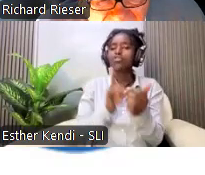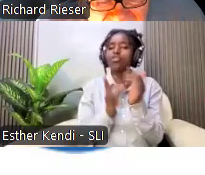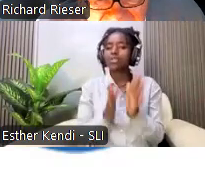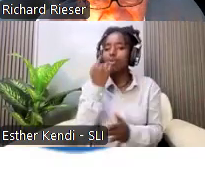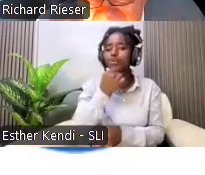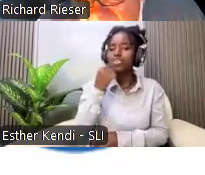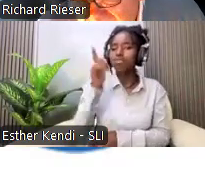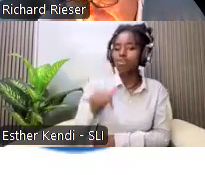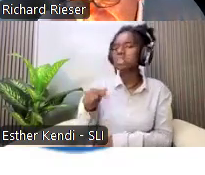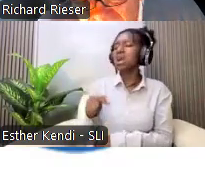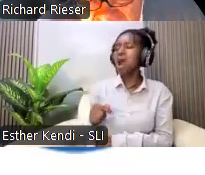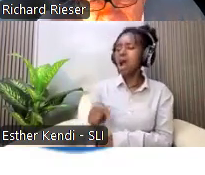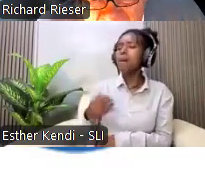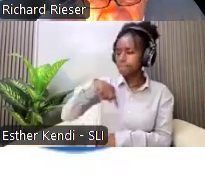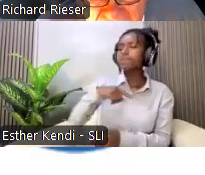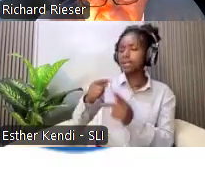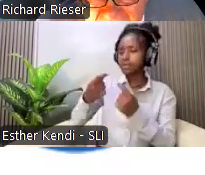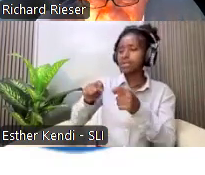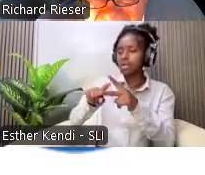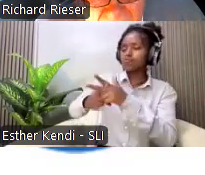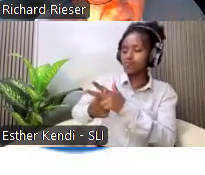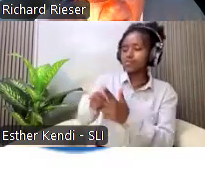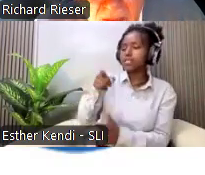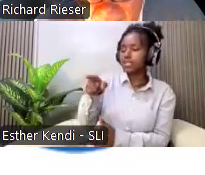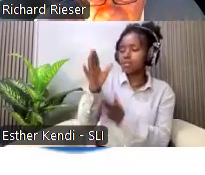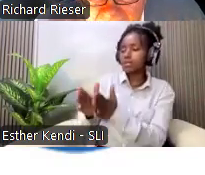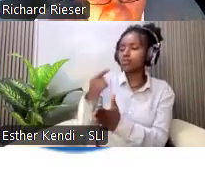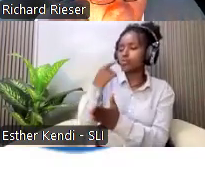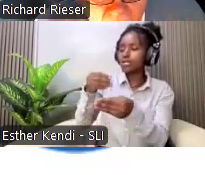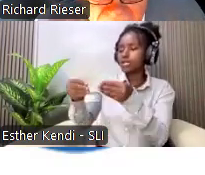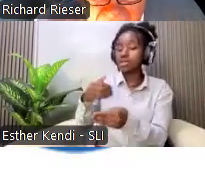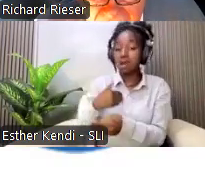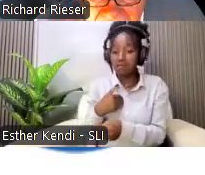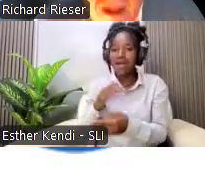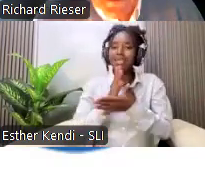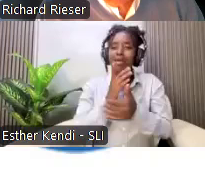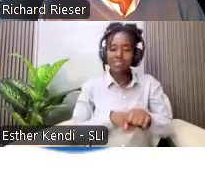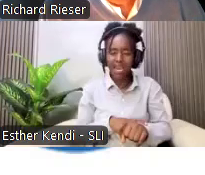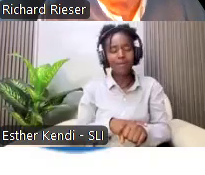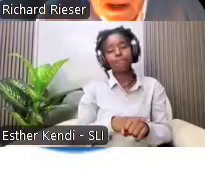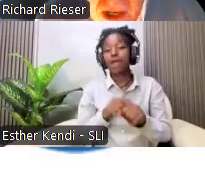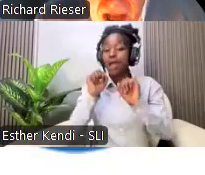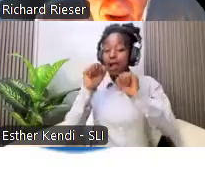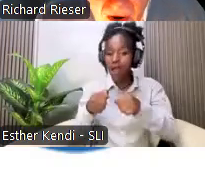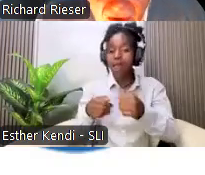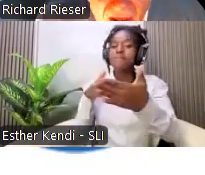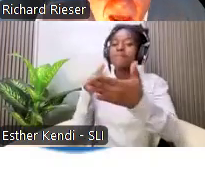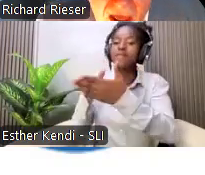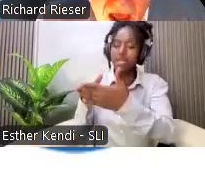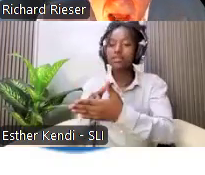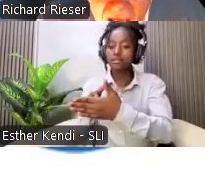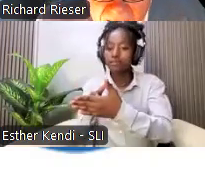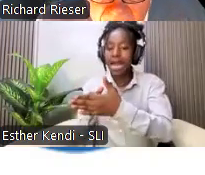how to fix us in many of the conditions we continue to have. Some of them are preventable, and we're all in favor of that prevention going